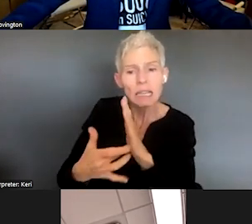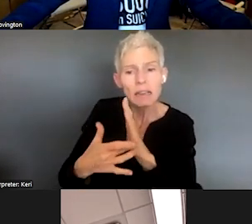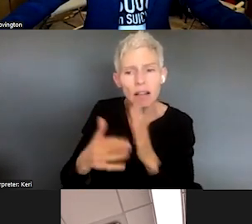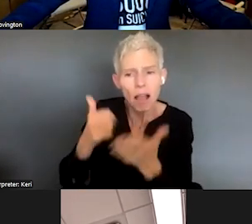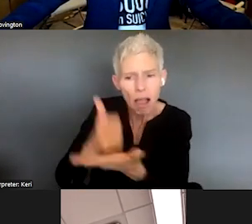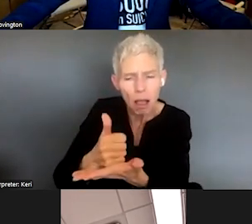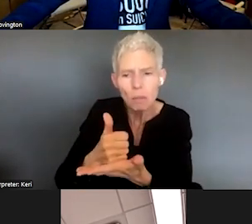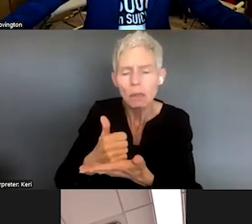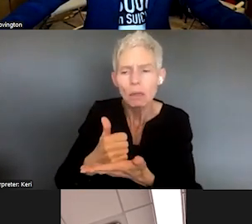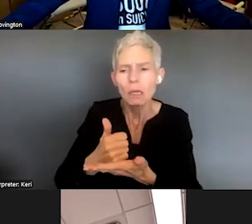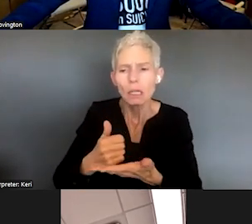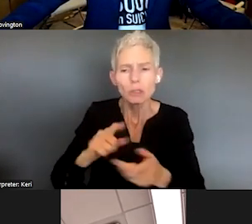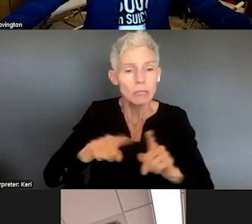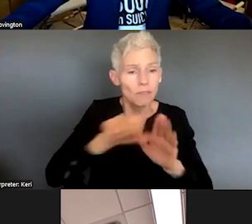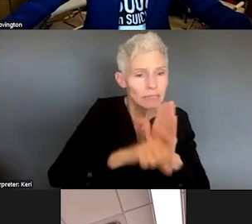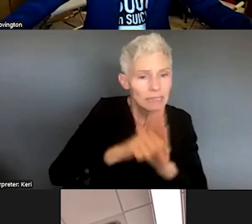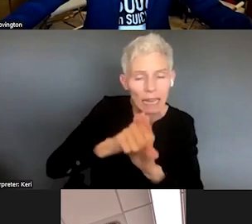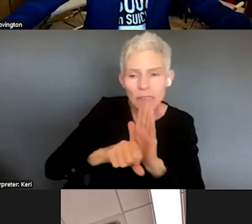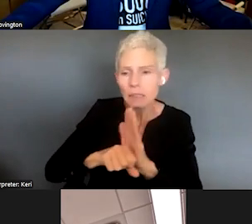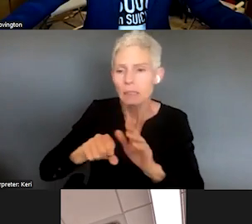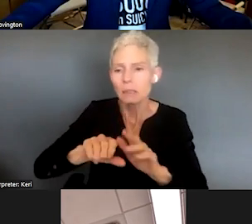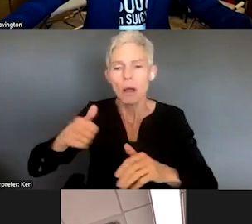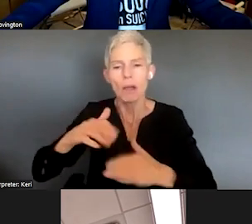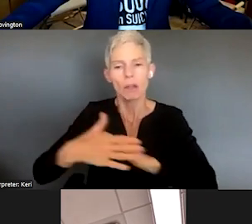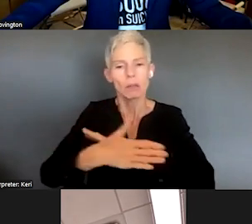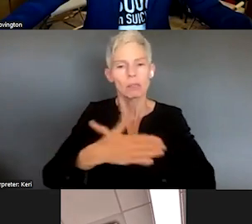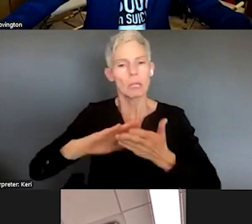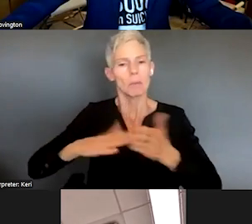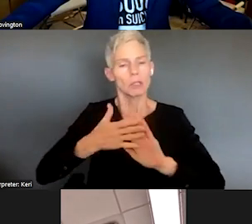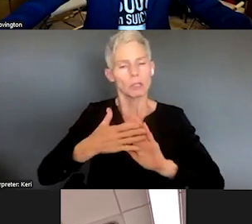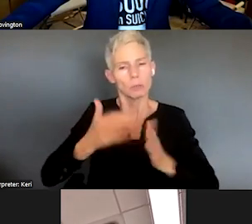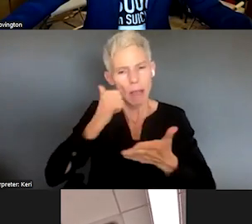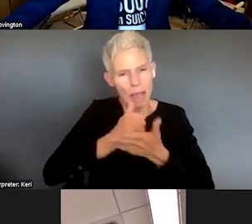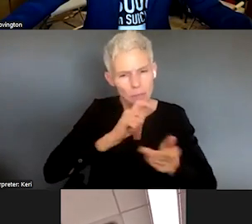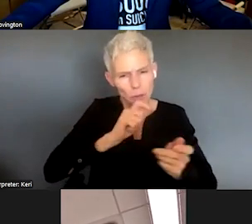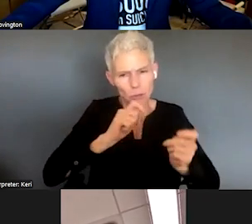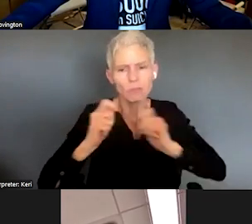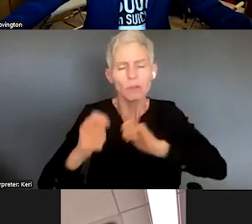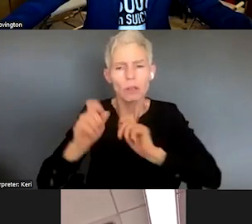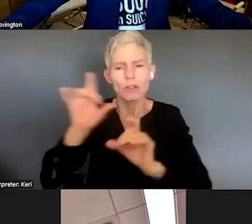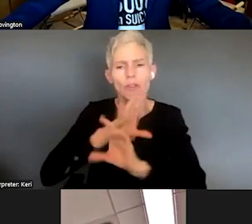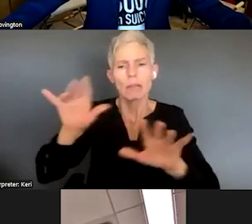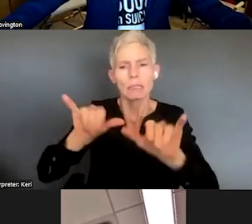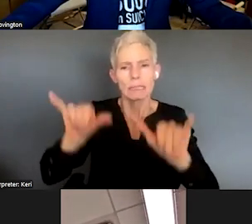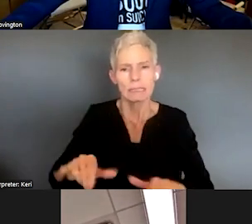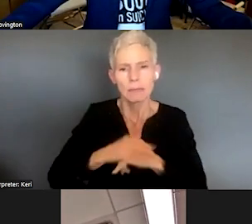and other communities to help transform their crisis system. Just one or two other things.